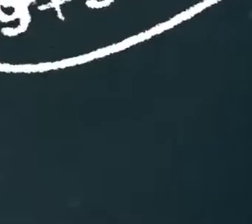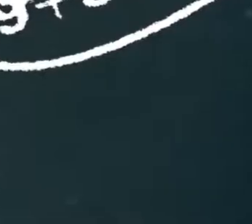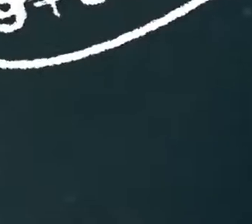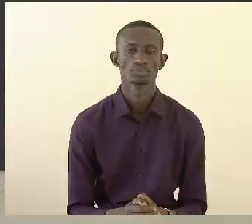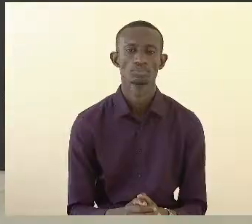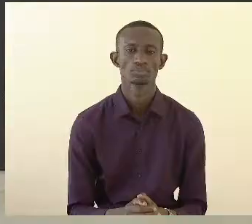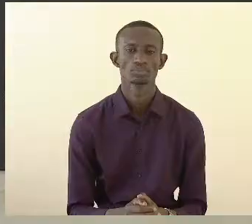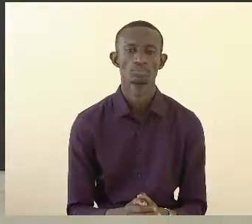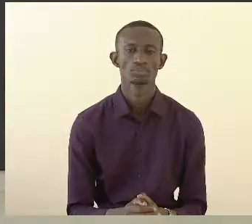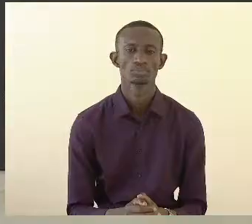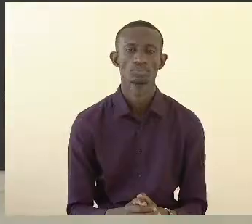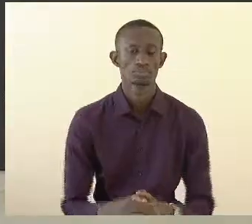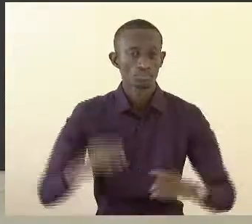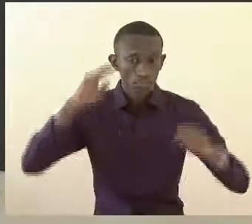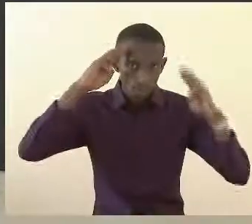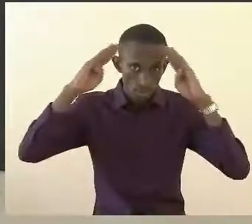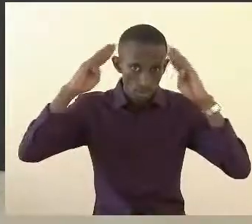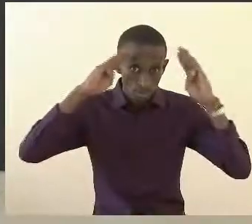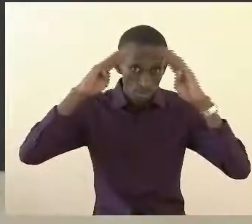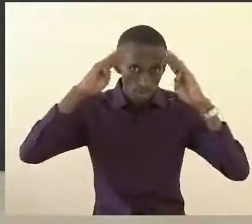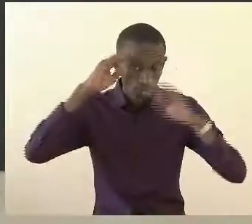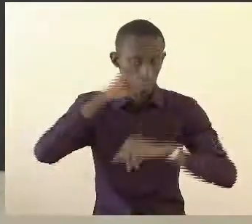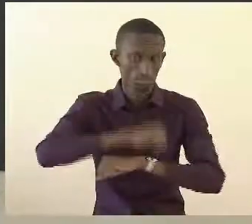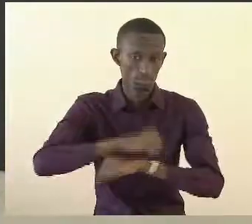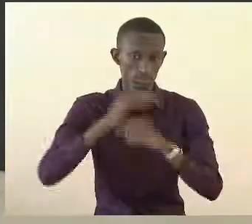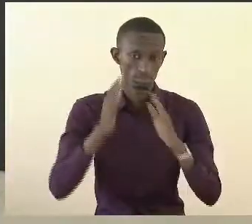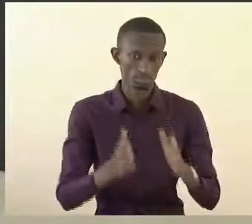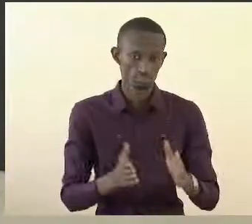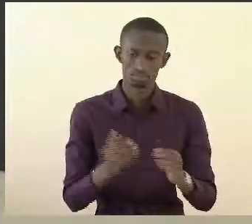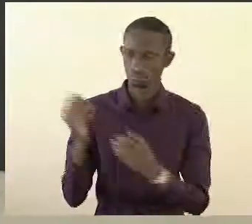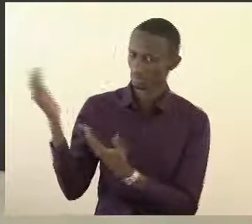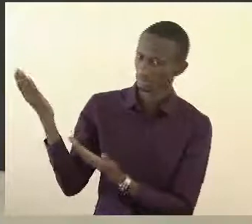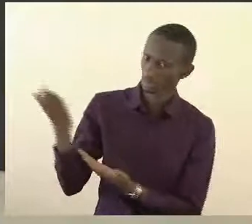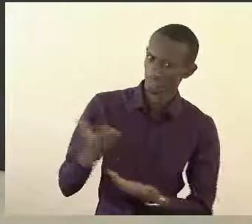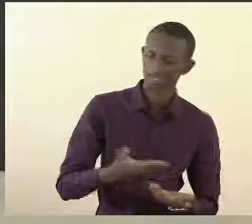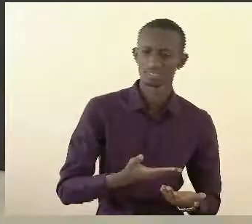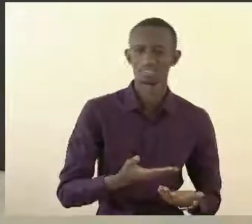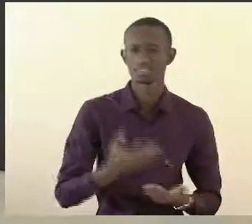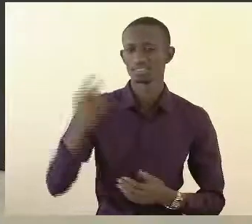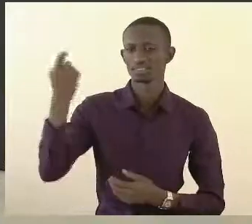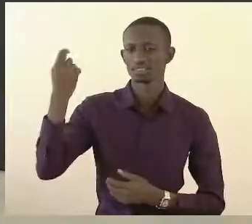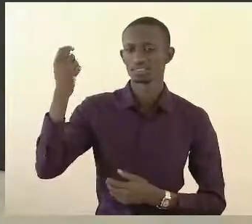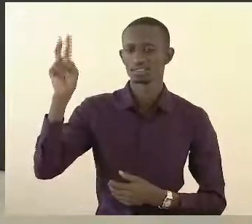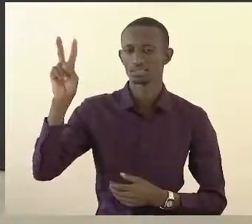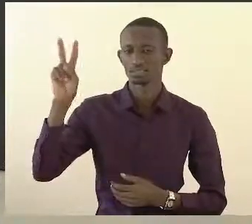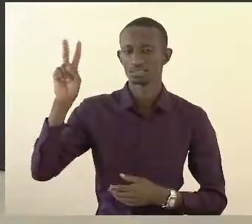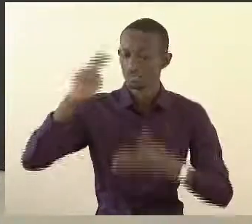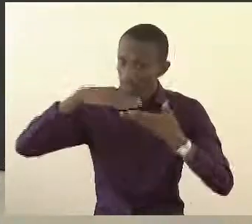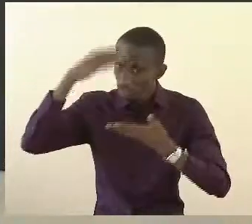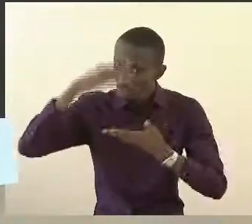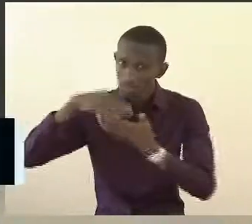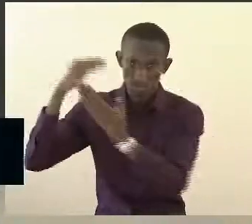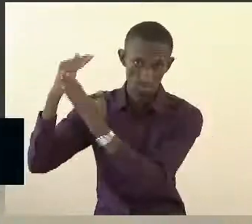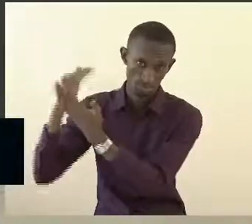Board. Hello students, welcome again to the TV learning program. Today I will